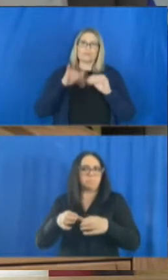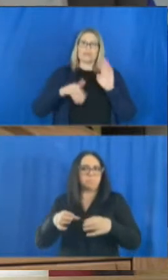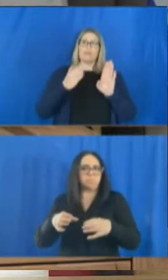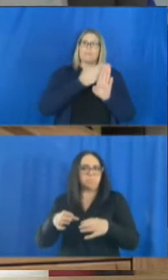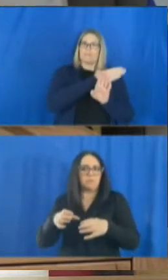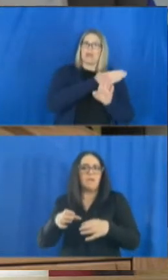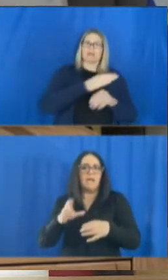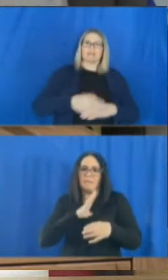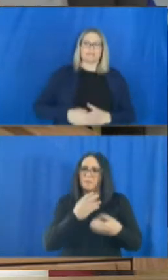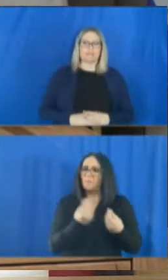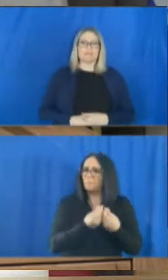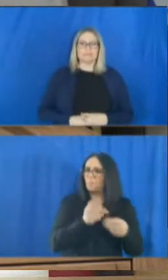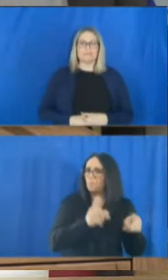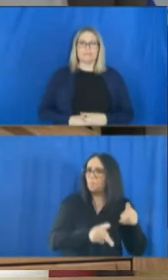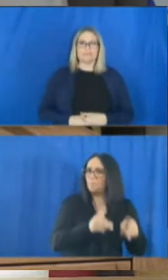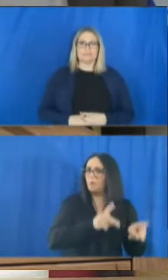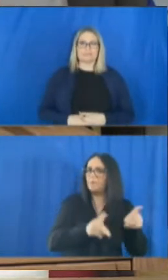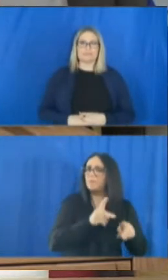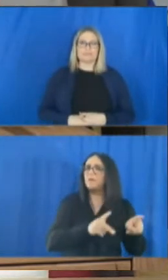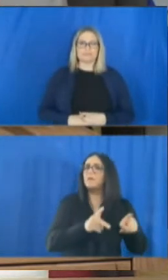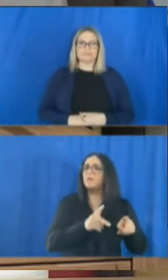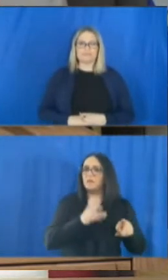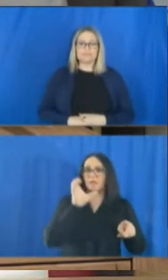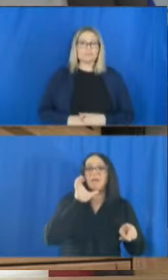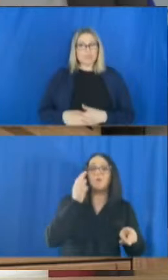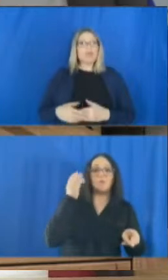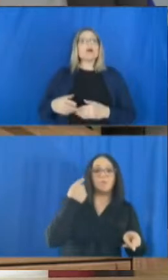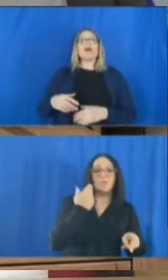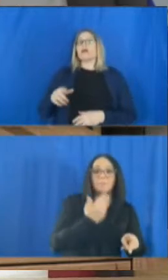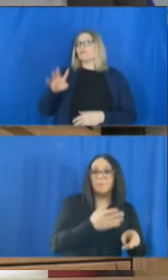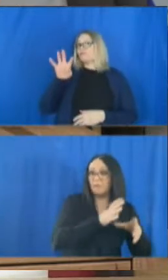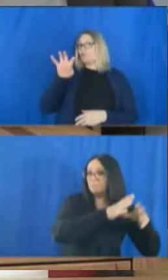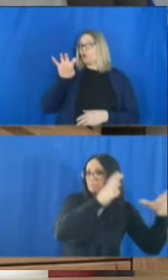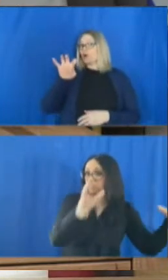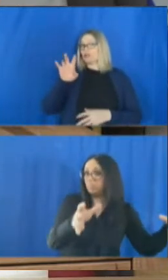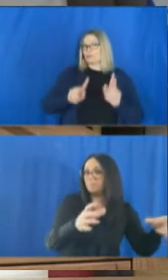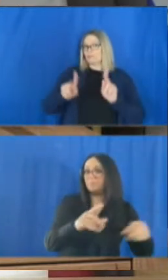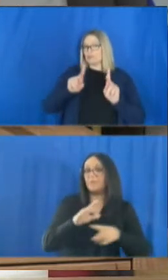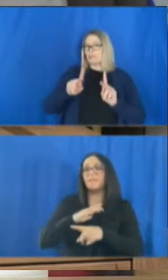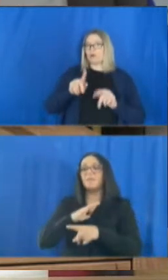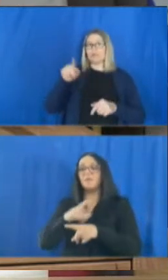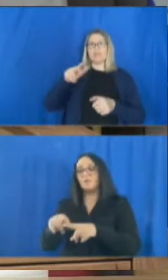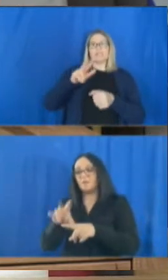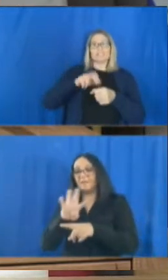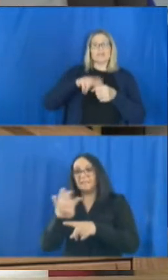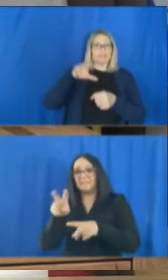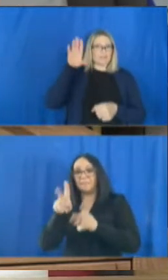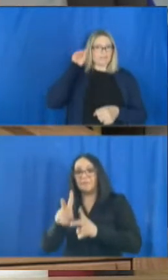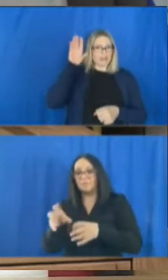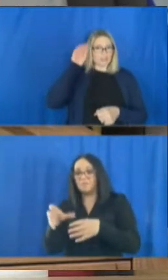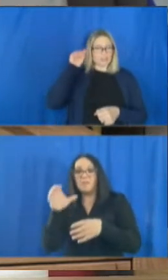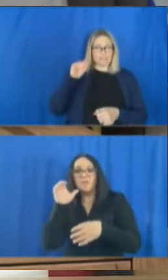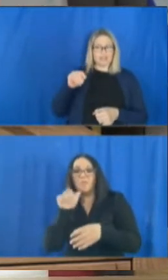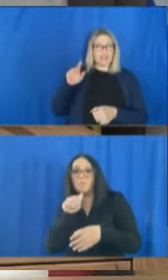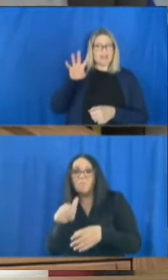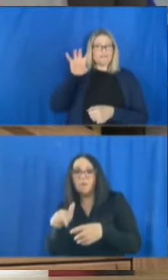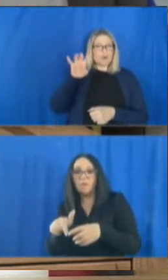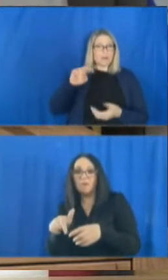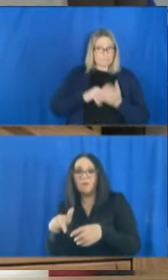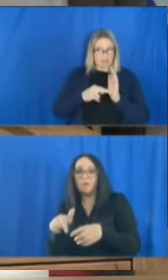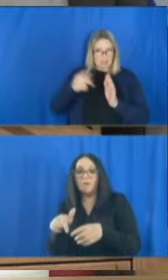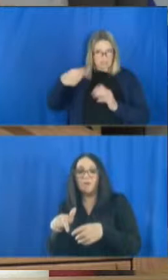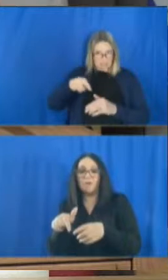people are absolutely tired of COVID. So when you try to balance that, you know, we can all think that we're in